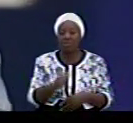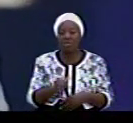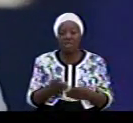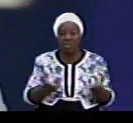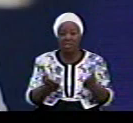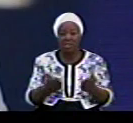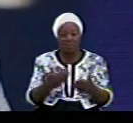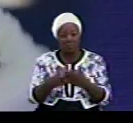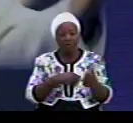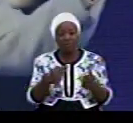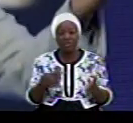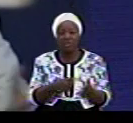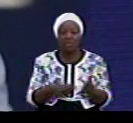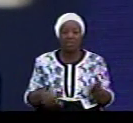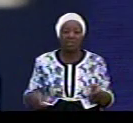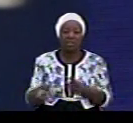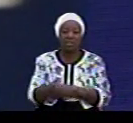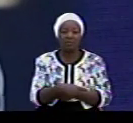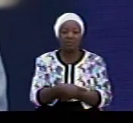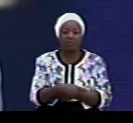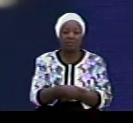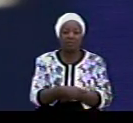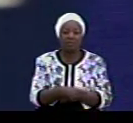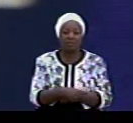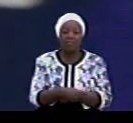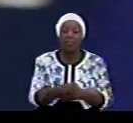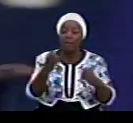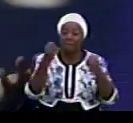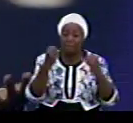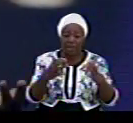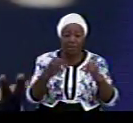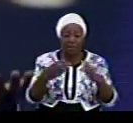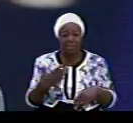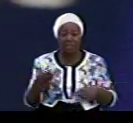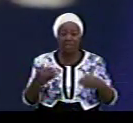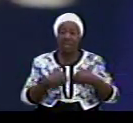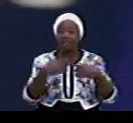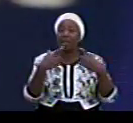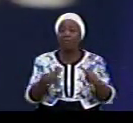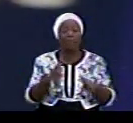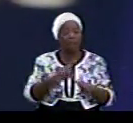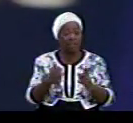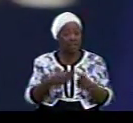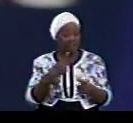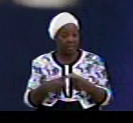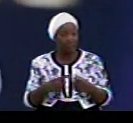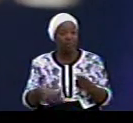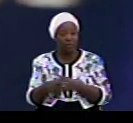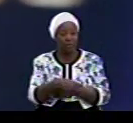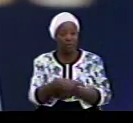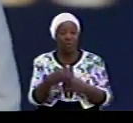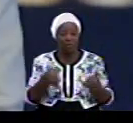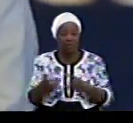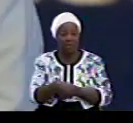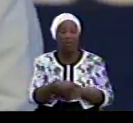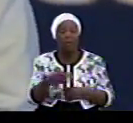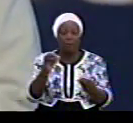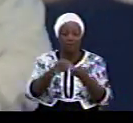day, well, a lot has happened. But then today, more will happen.